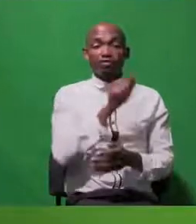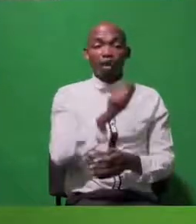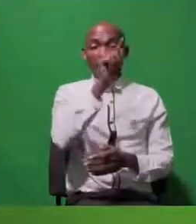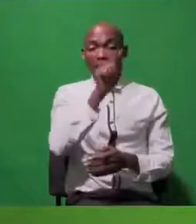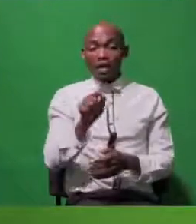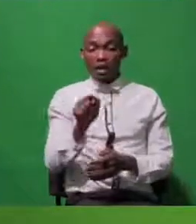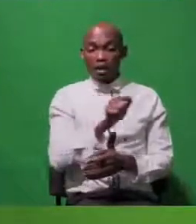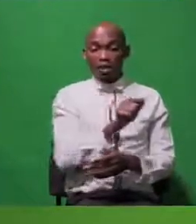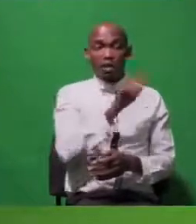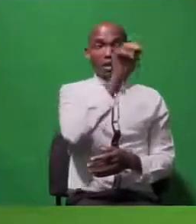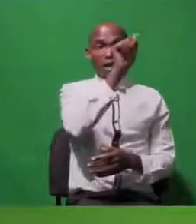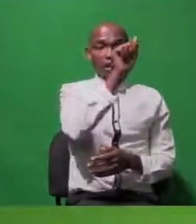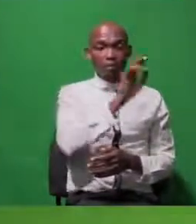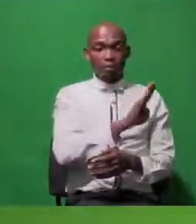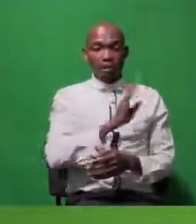ABC